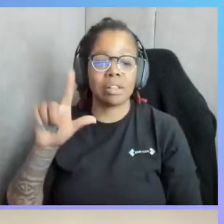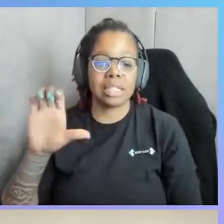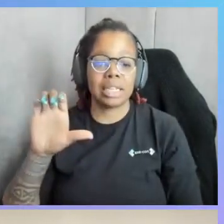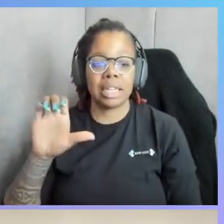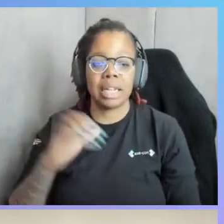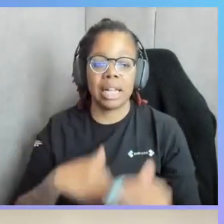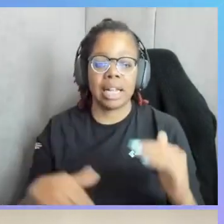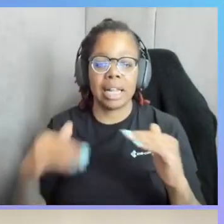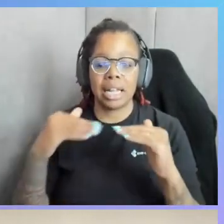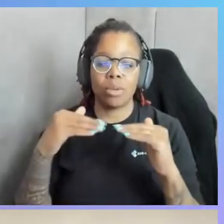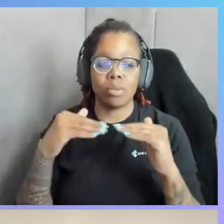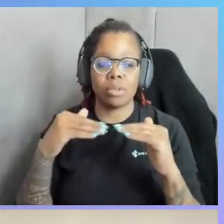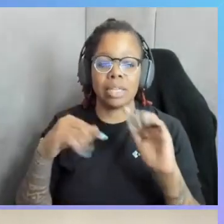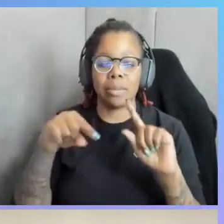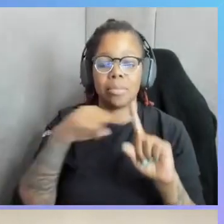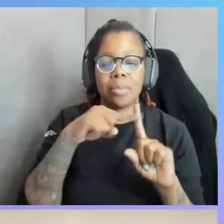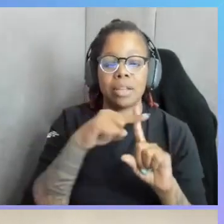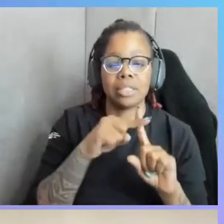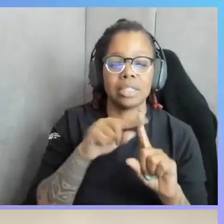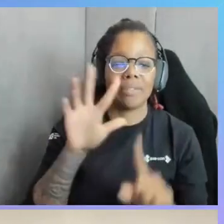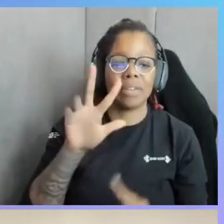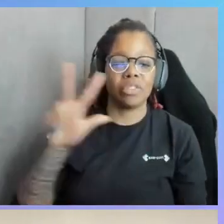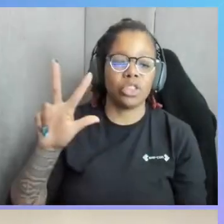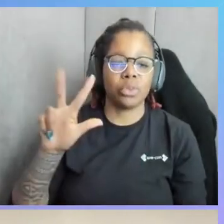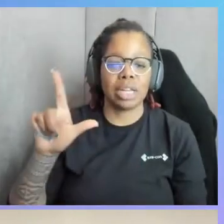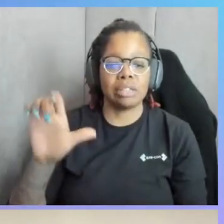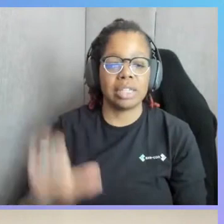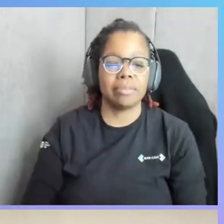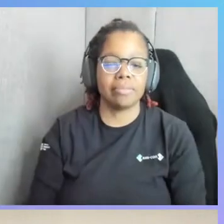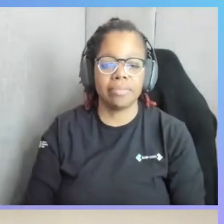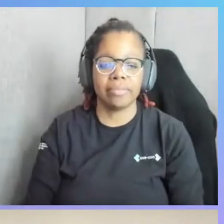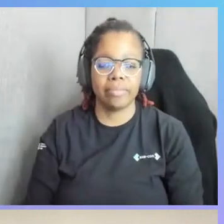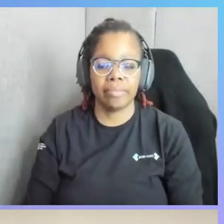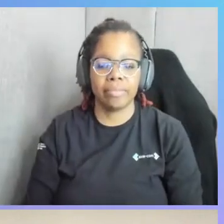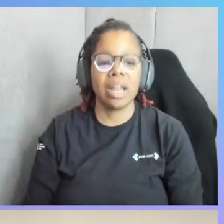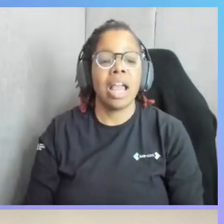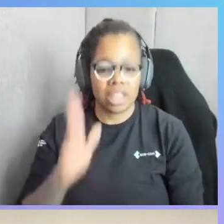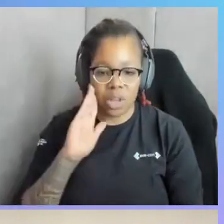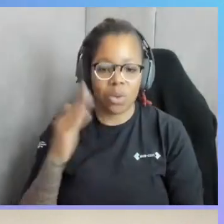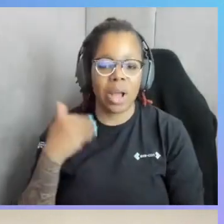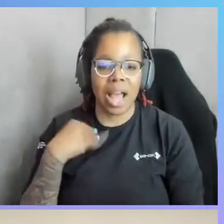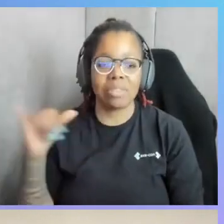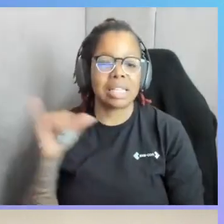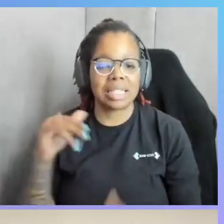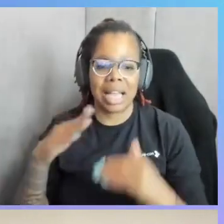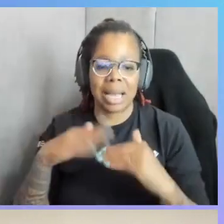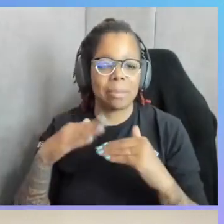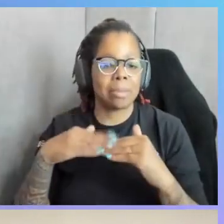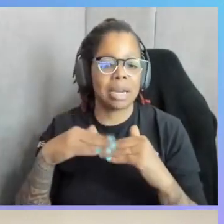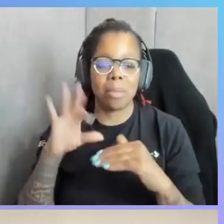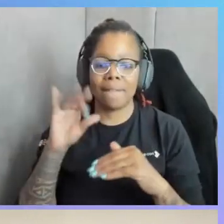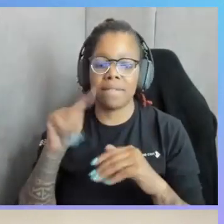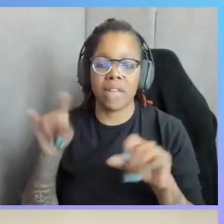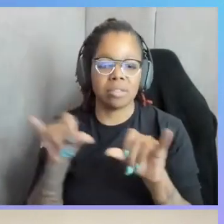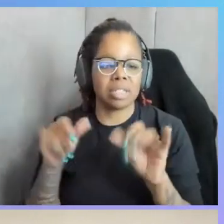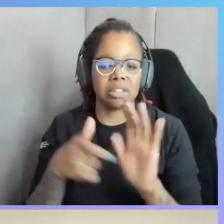equal to a +53 LC. They'll have the same minimum font size requirement. One of them just has